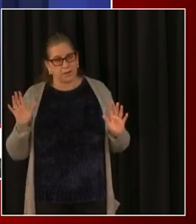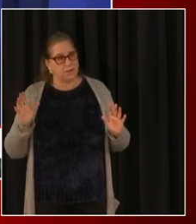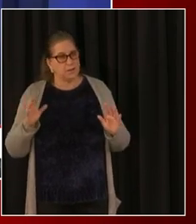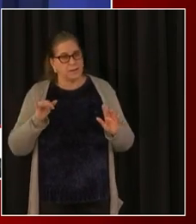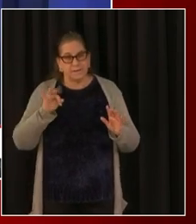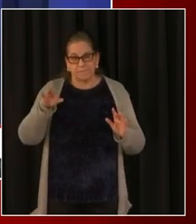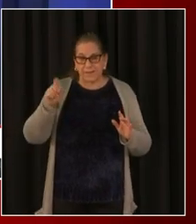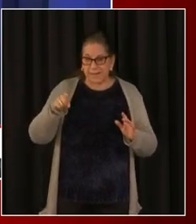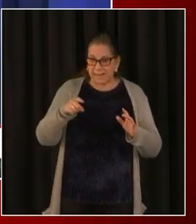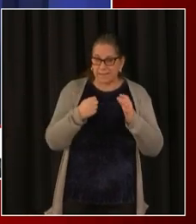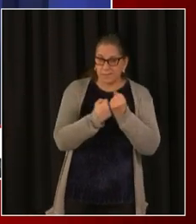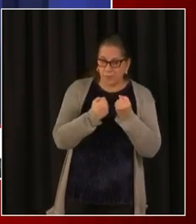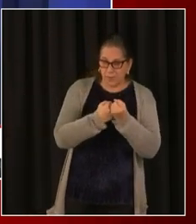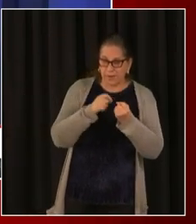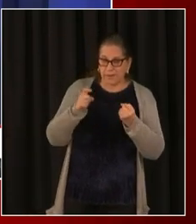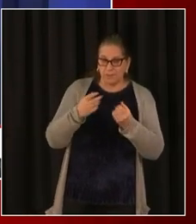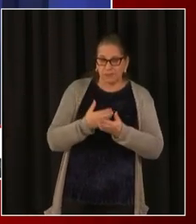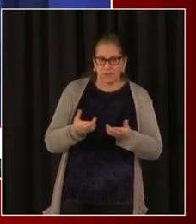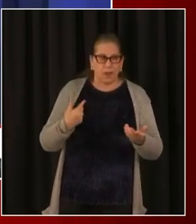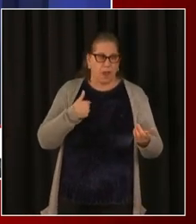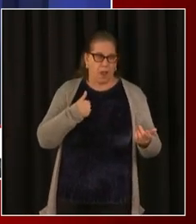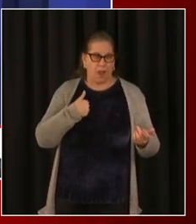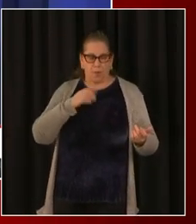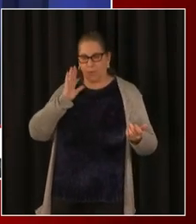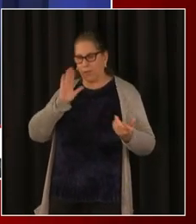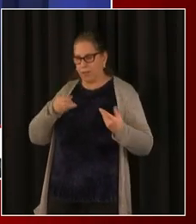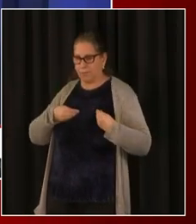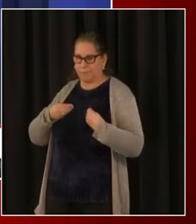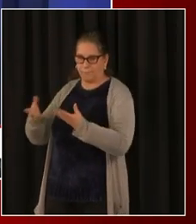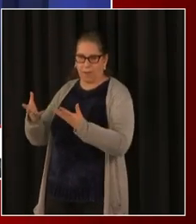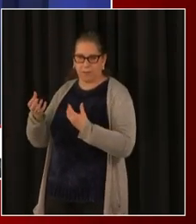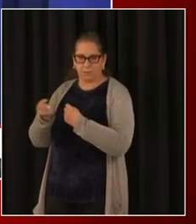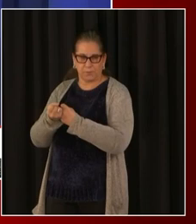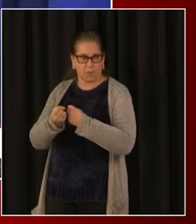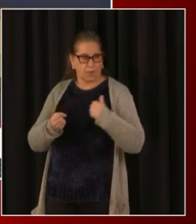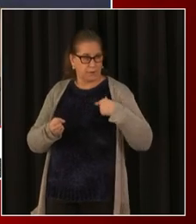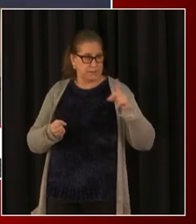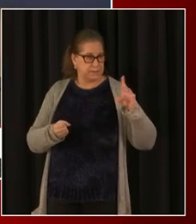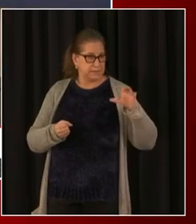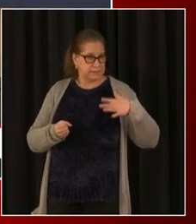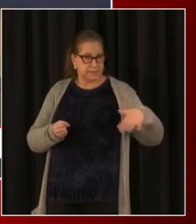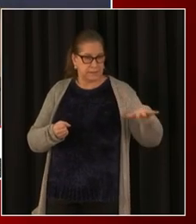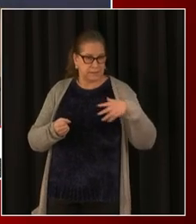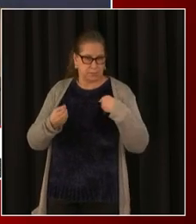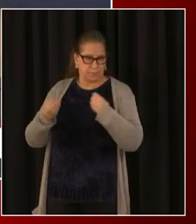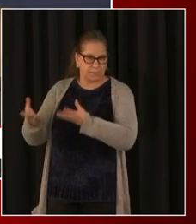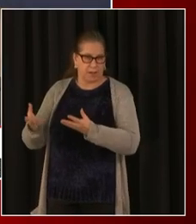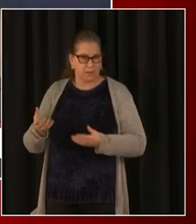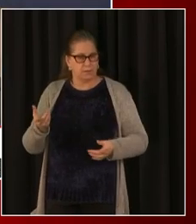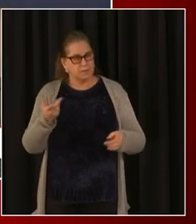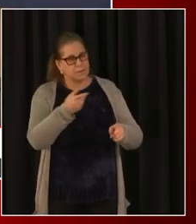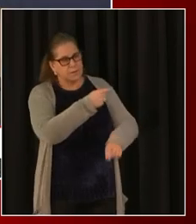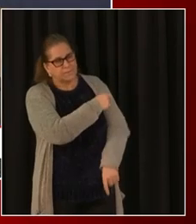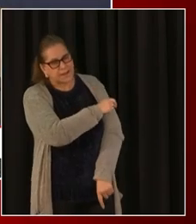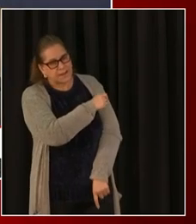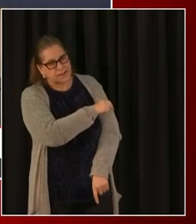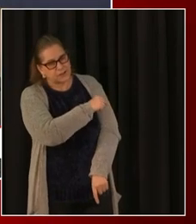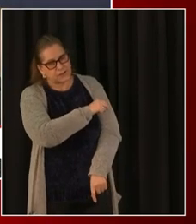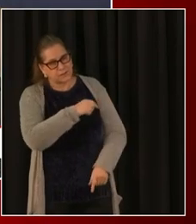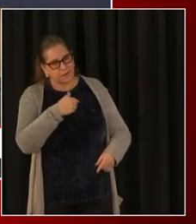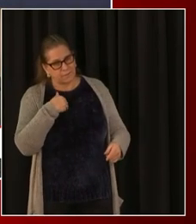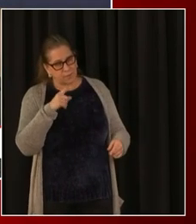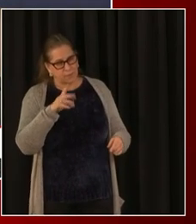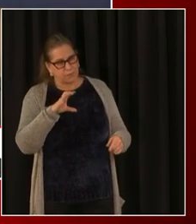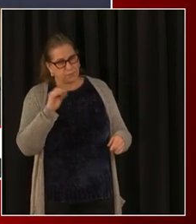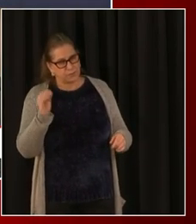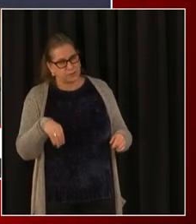way. Mark? I'm wondering on the vaccination one, do you have 100% of providers